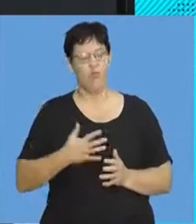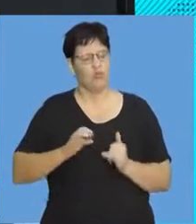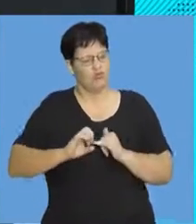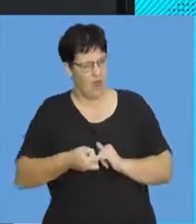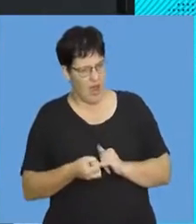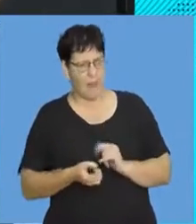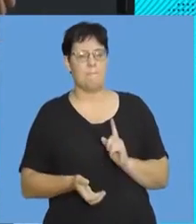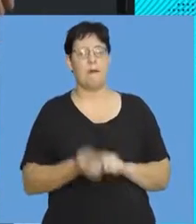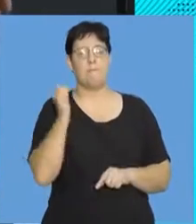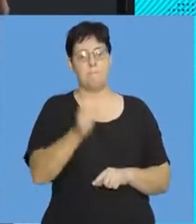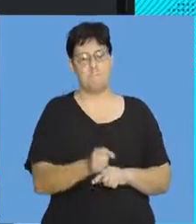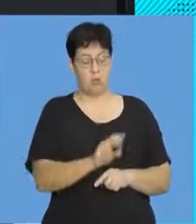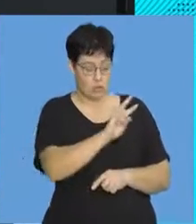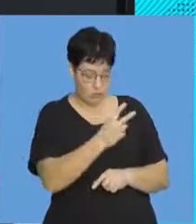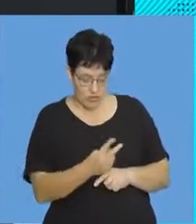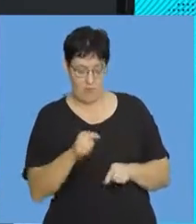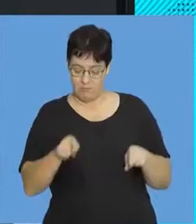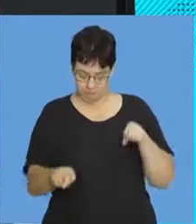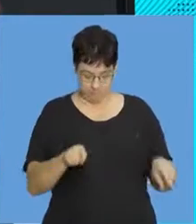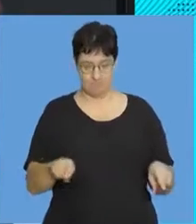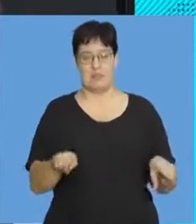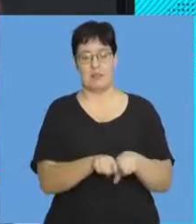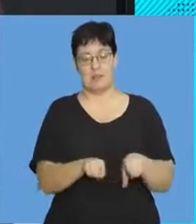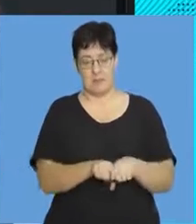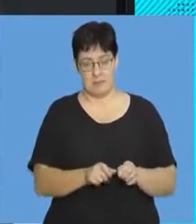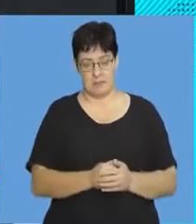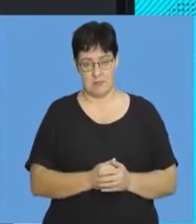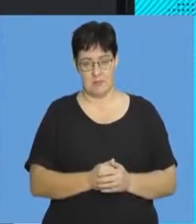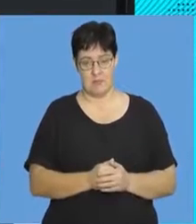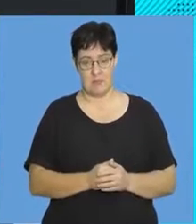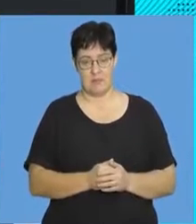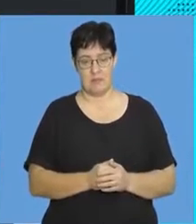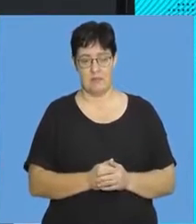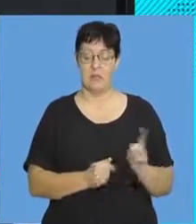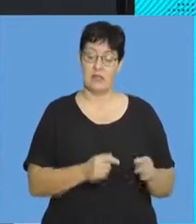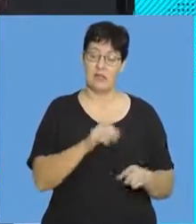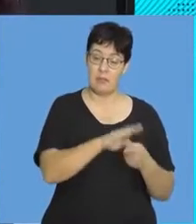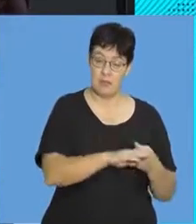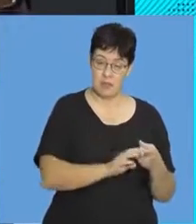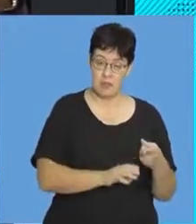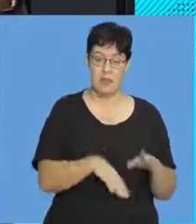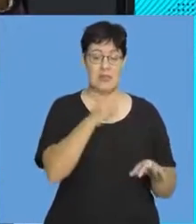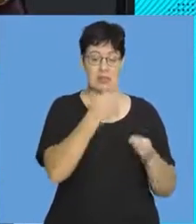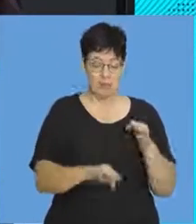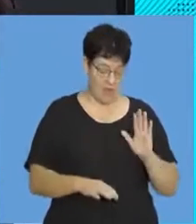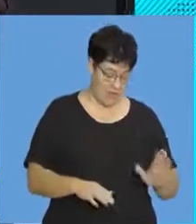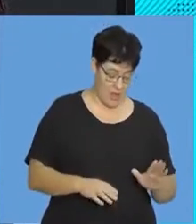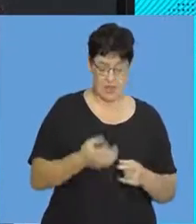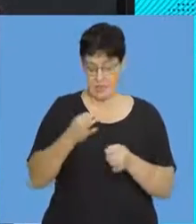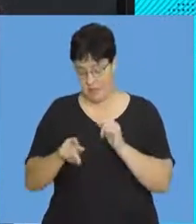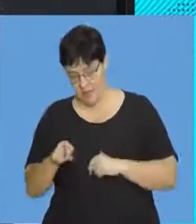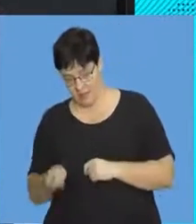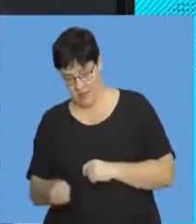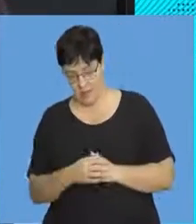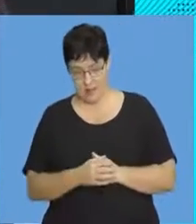are trying to do after converting them to be in exponential form. So this step says what? Simplify one side, simplify